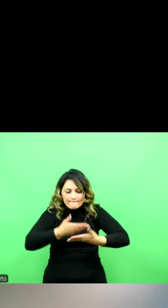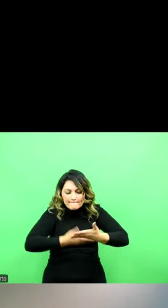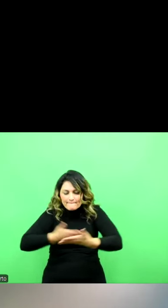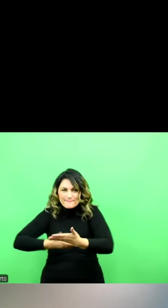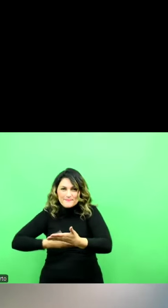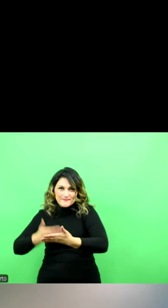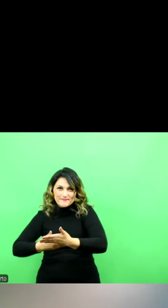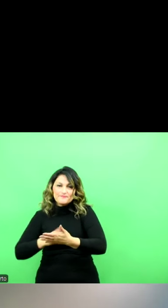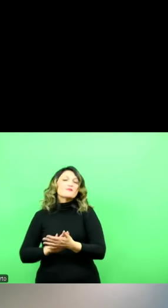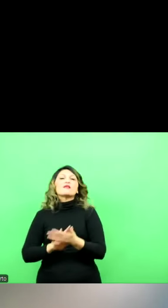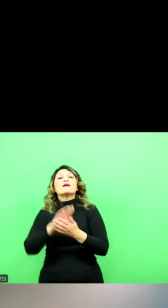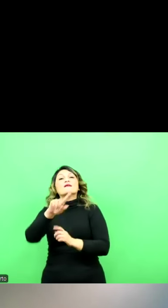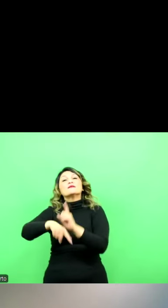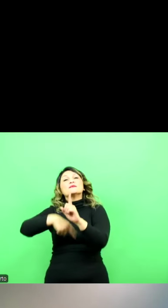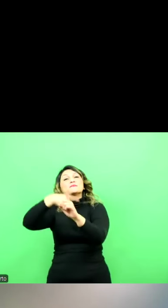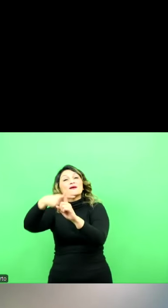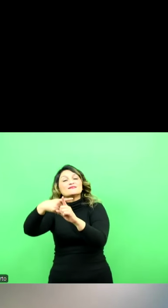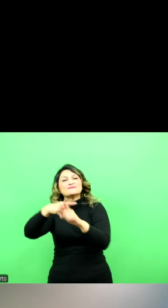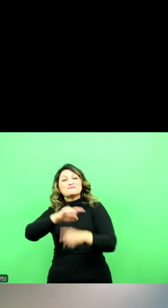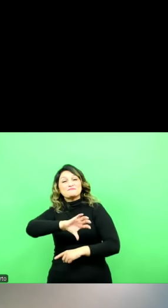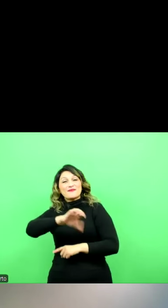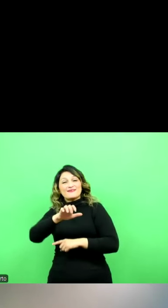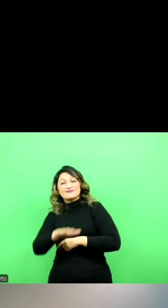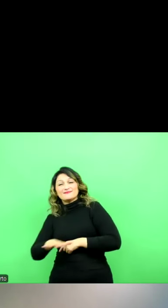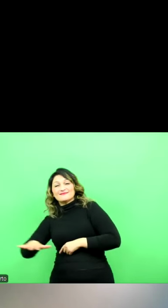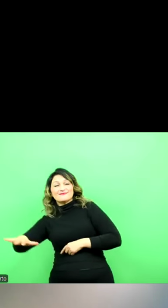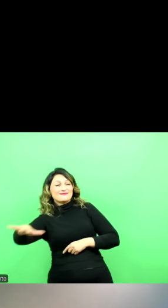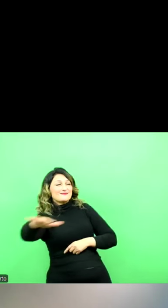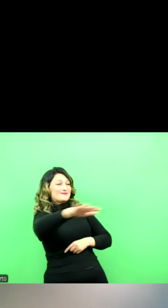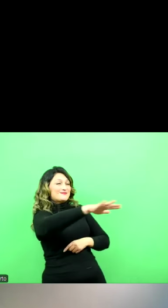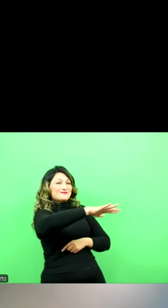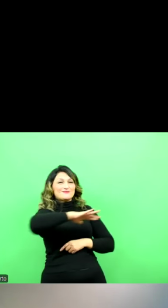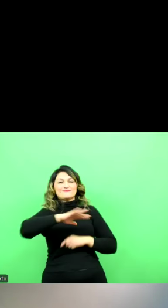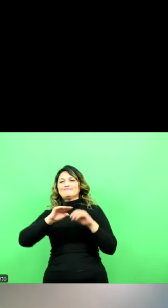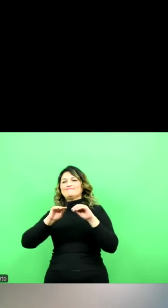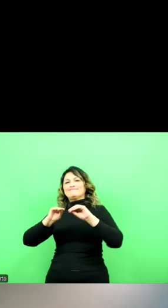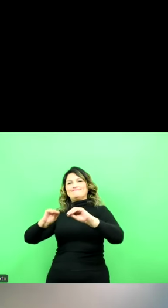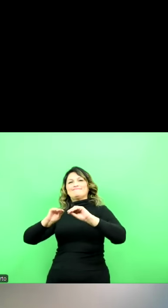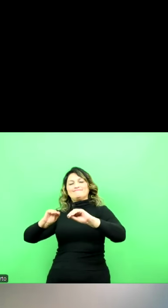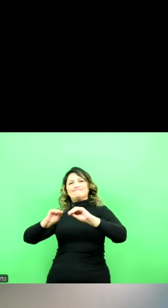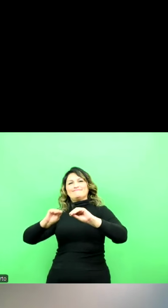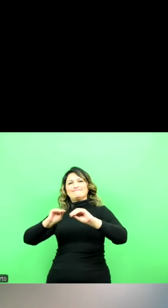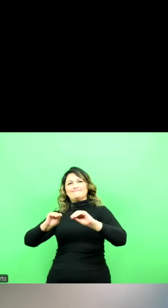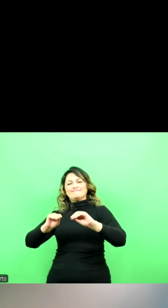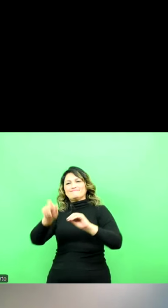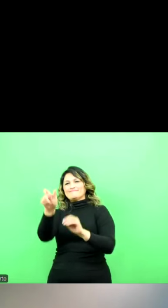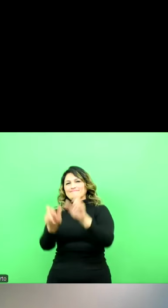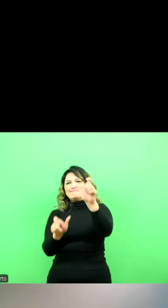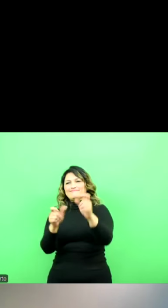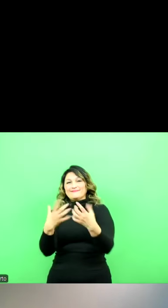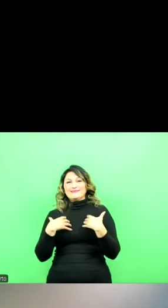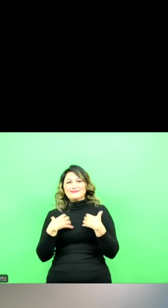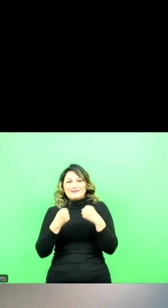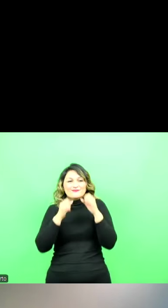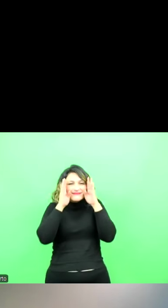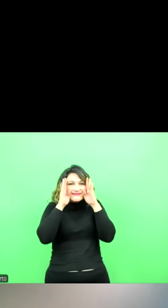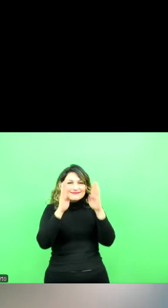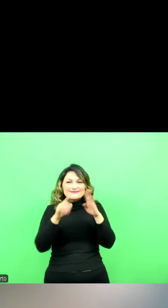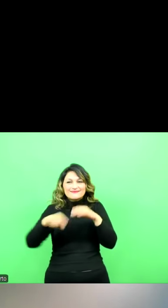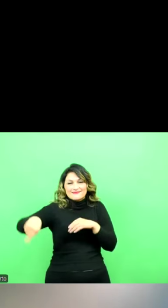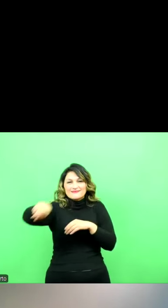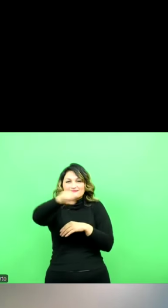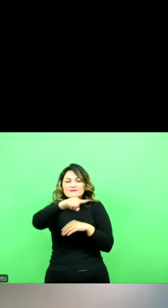This technical assistance was offered online and on-site and available to all hospitals in the country. How did we go about completing